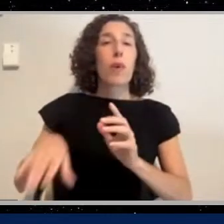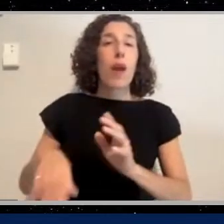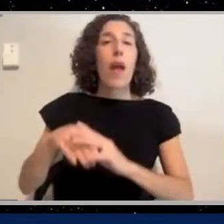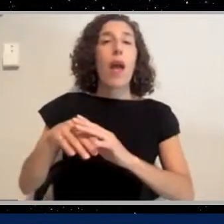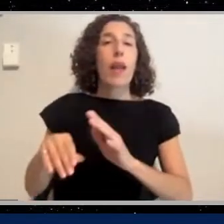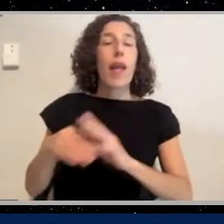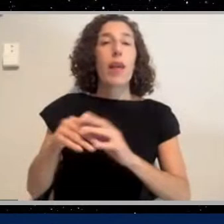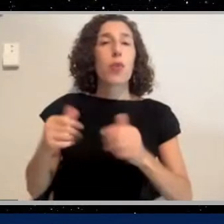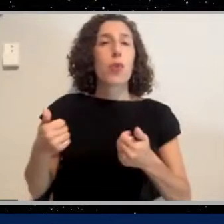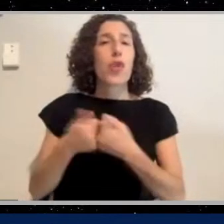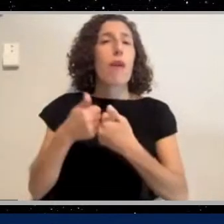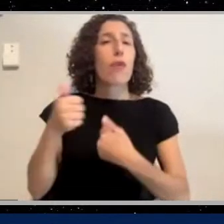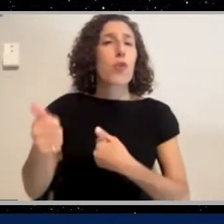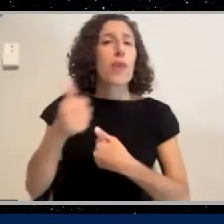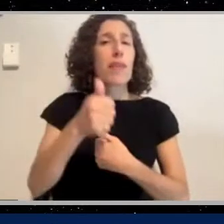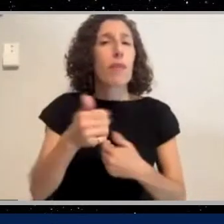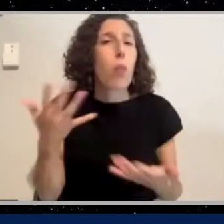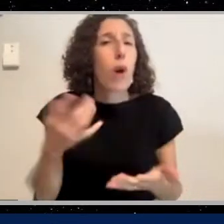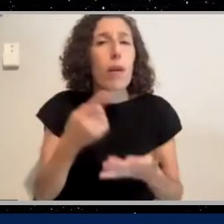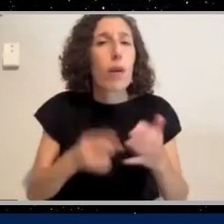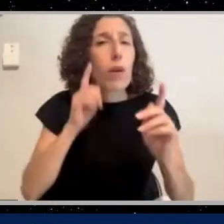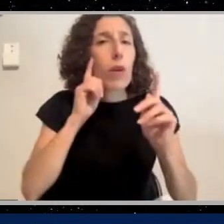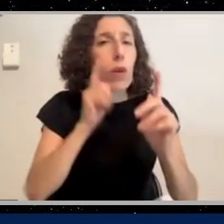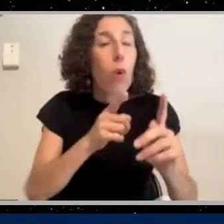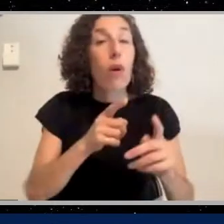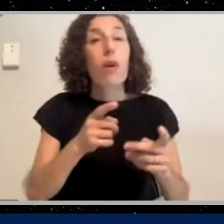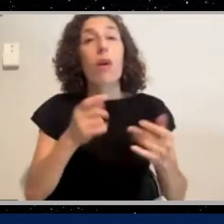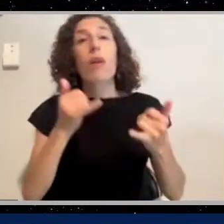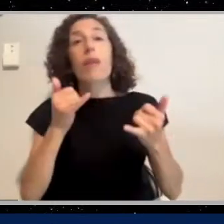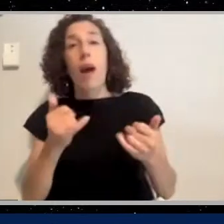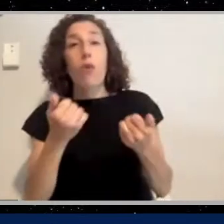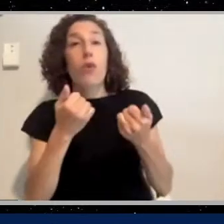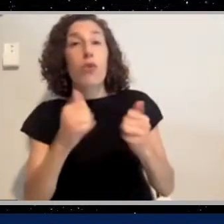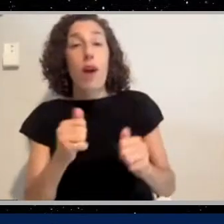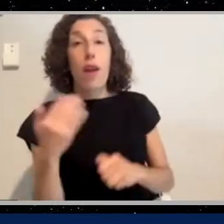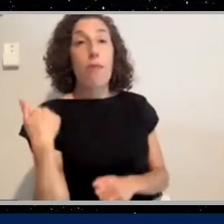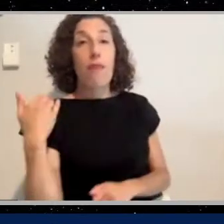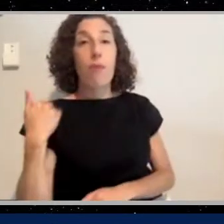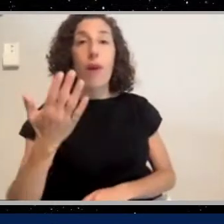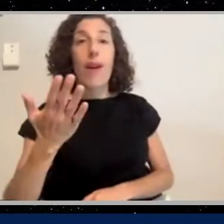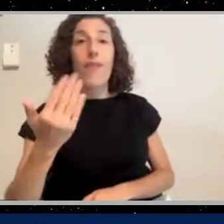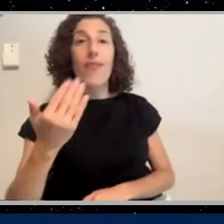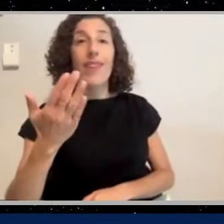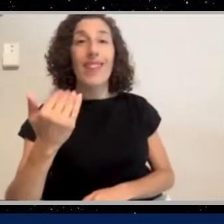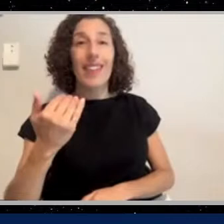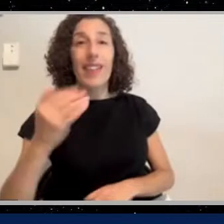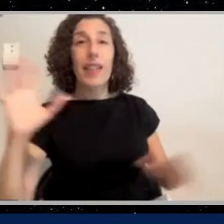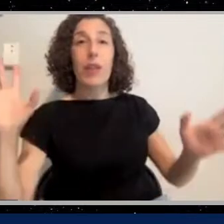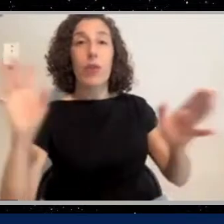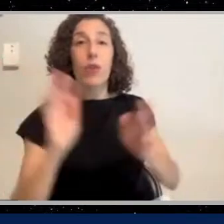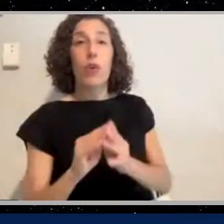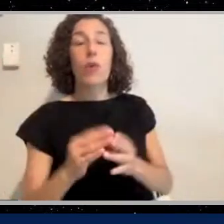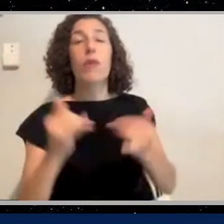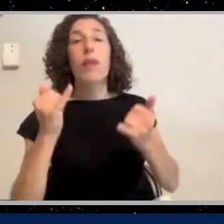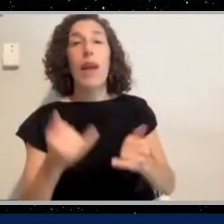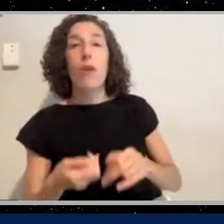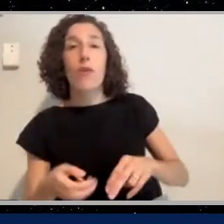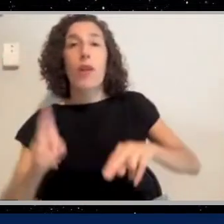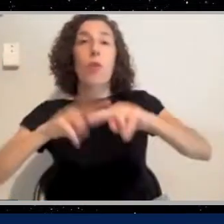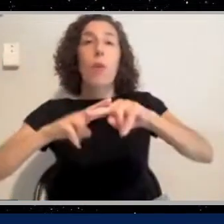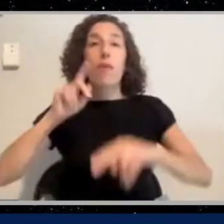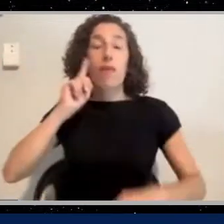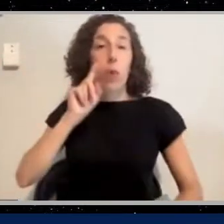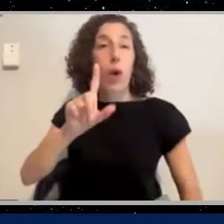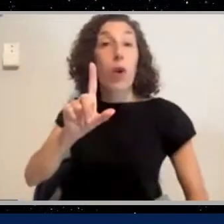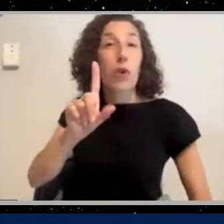second flight, we'll try for 20 parabolas. We know that the increased number